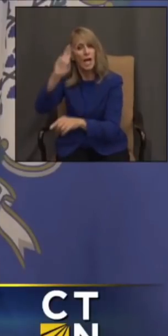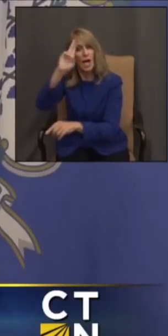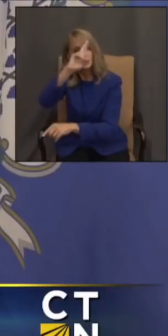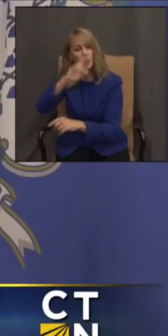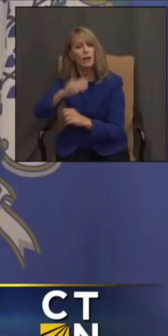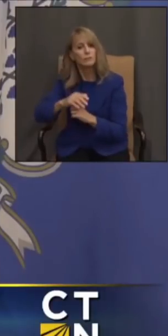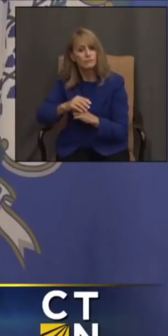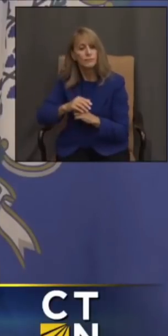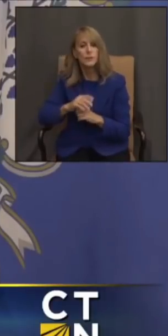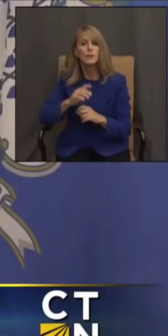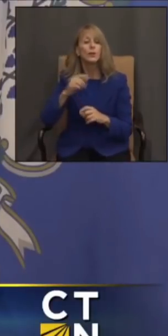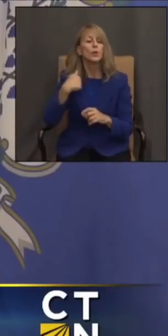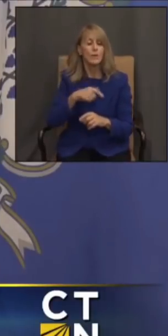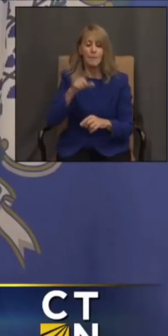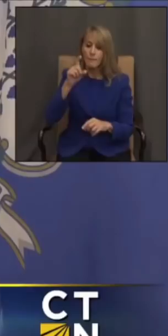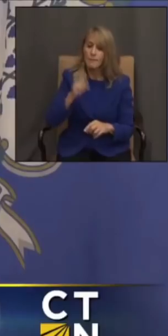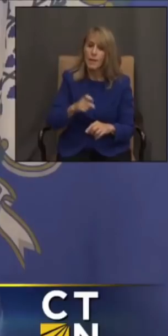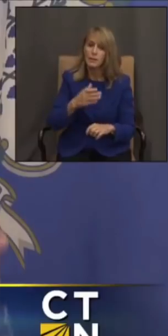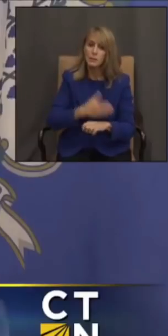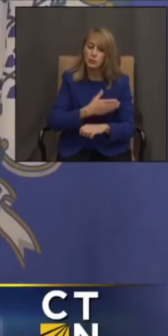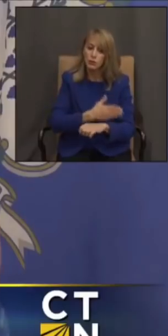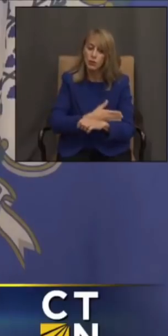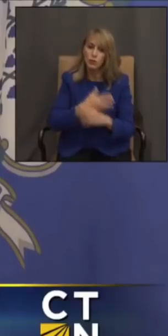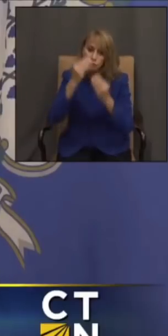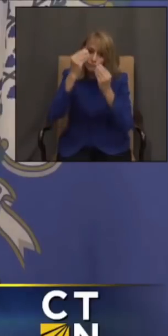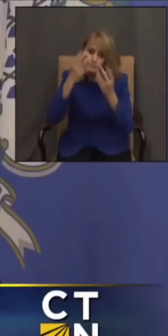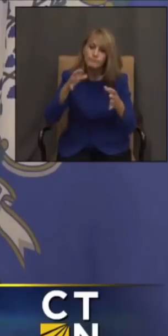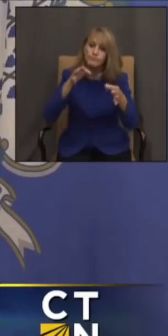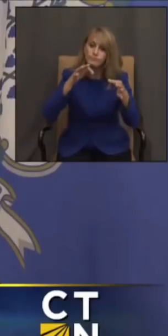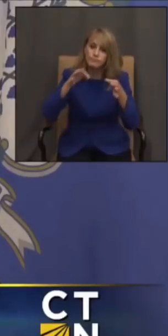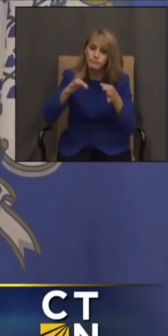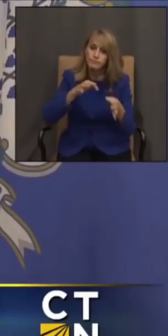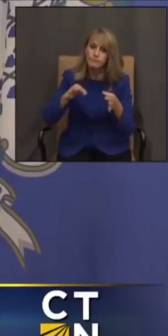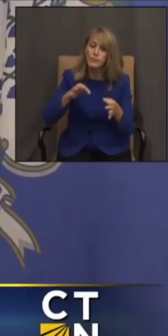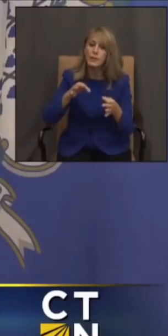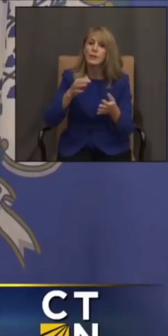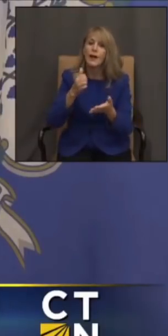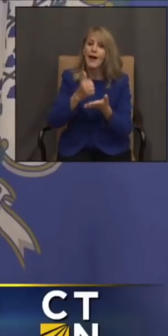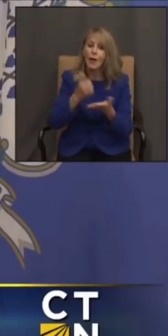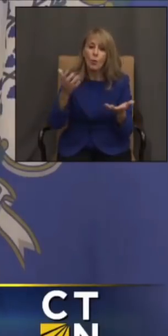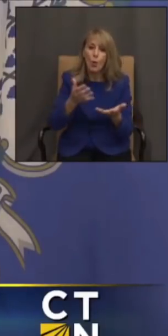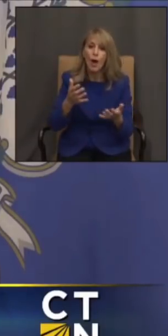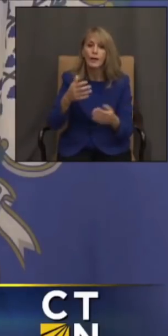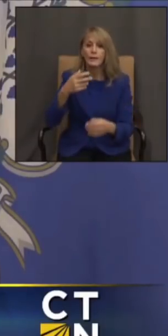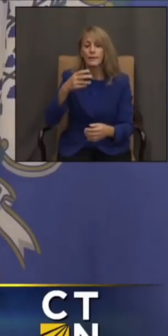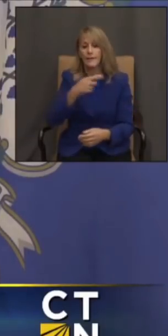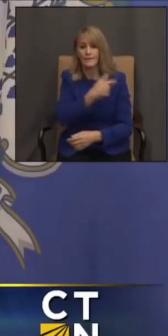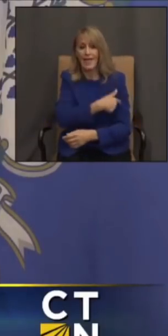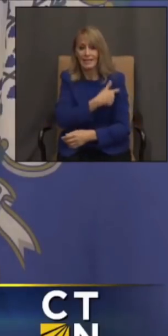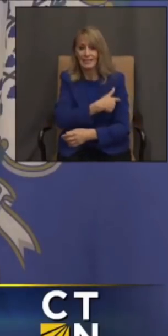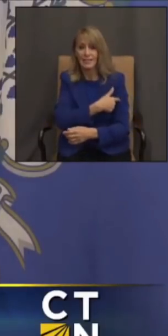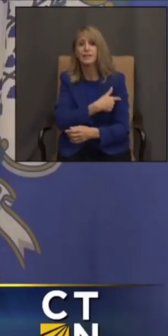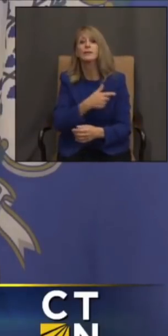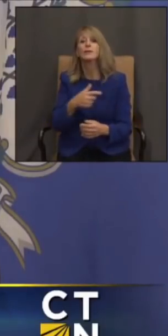And we've got to do a better job, Matthew, of continuing to get our mobile vans bring the vaccine to you. I